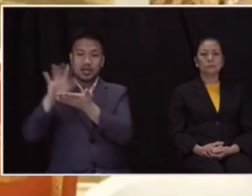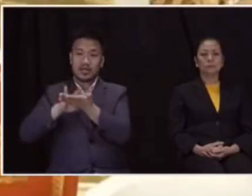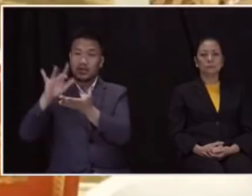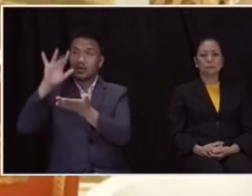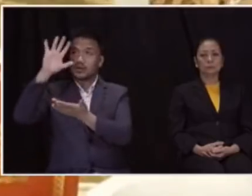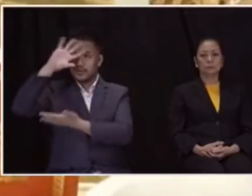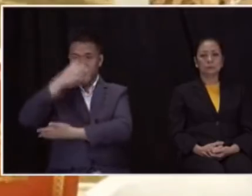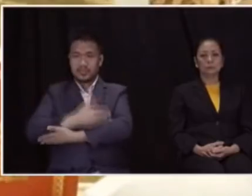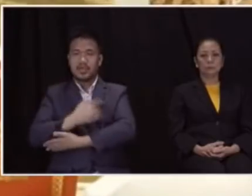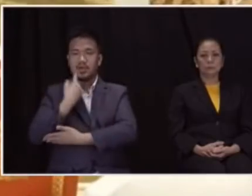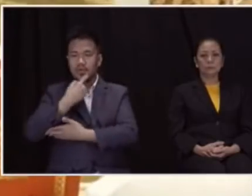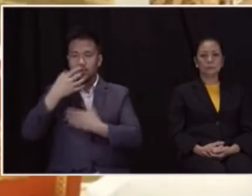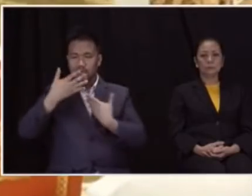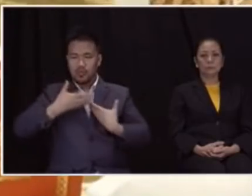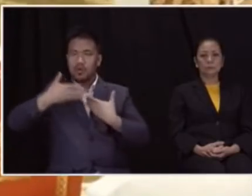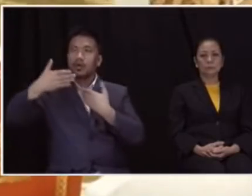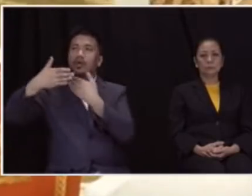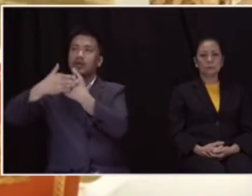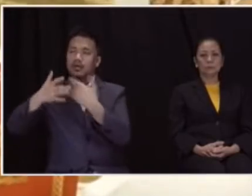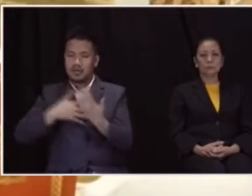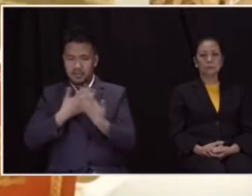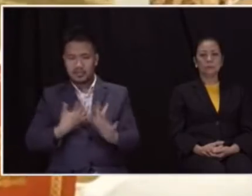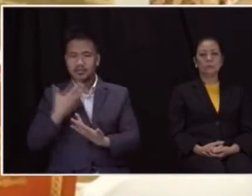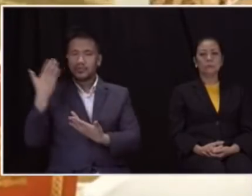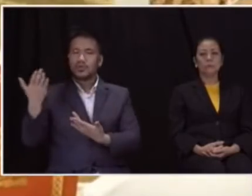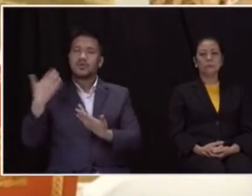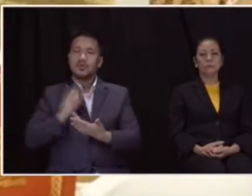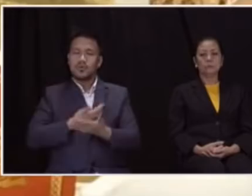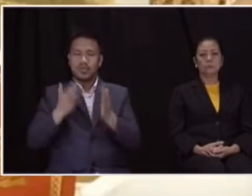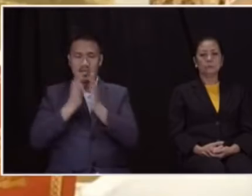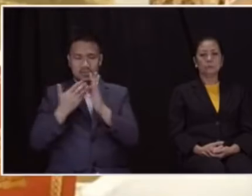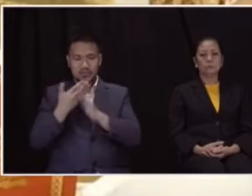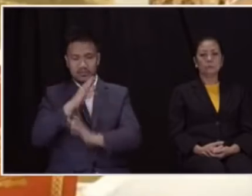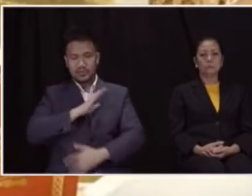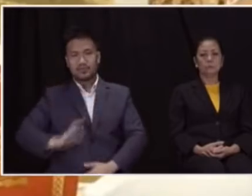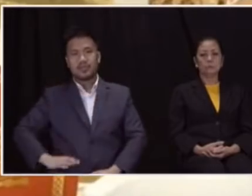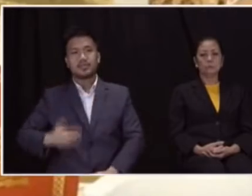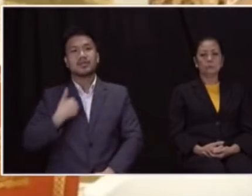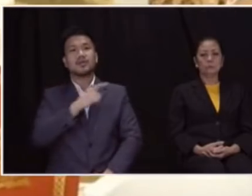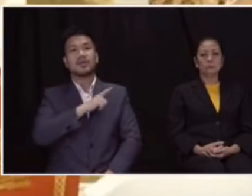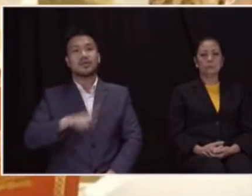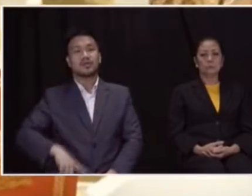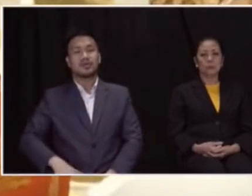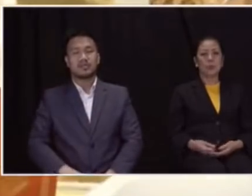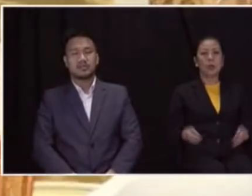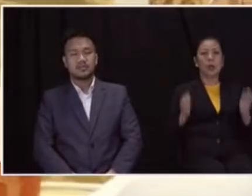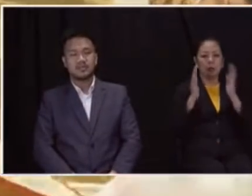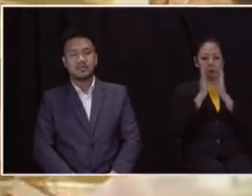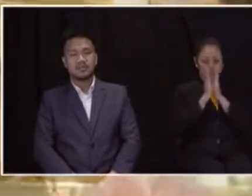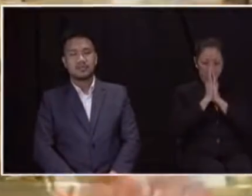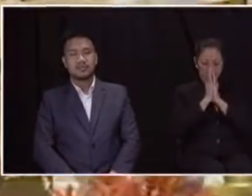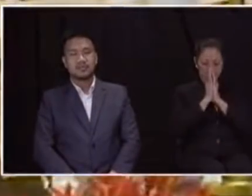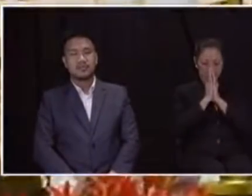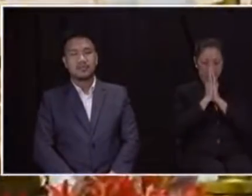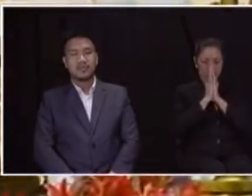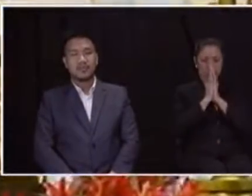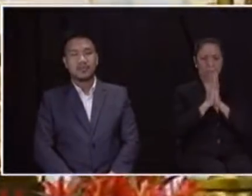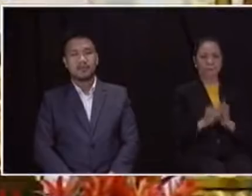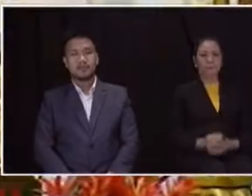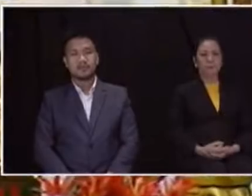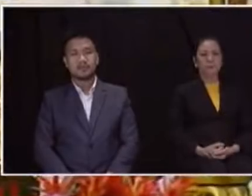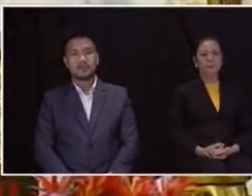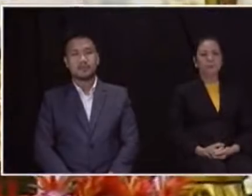draws our hearts to you. We ask this through Christ our Lord. Amen. Please be seated.